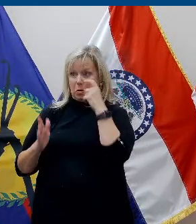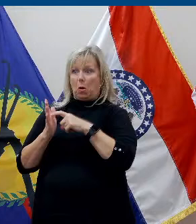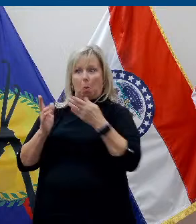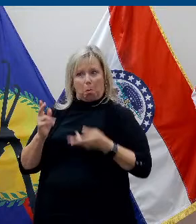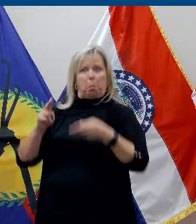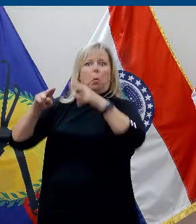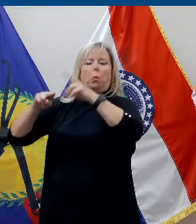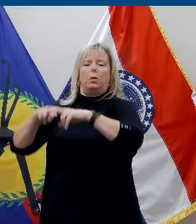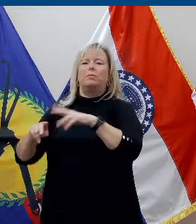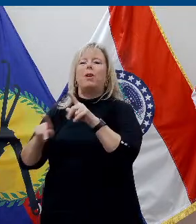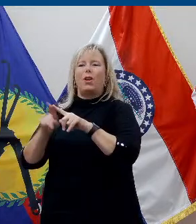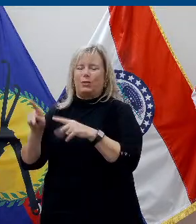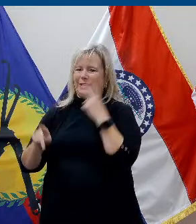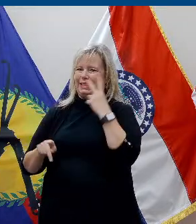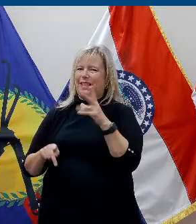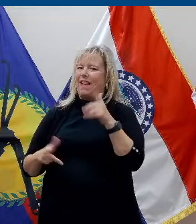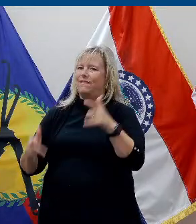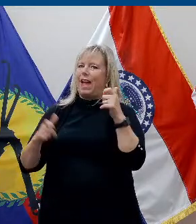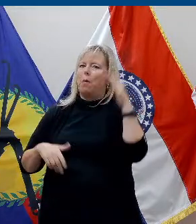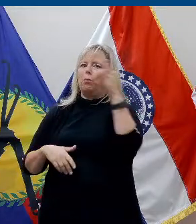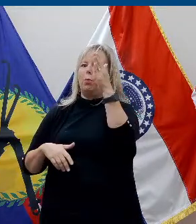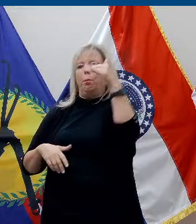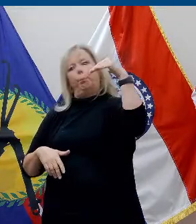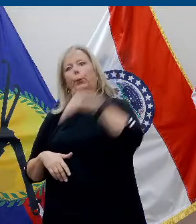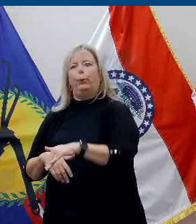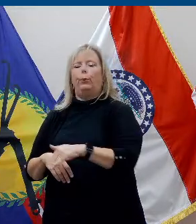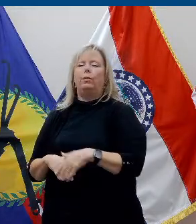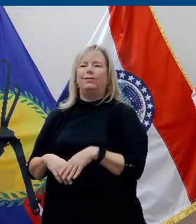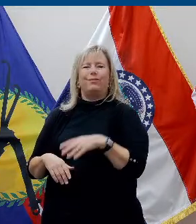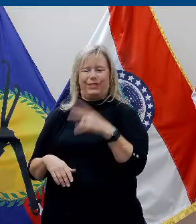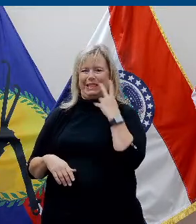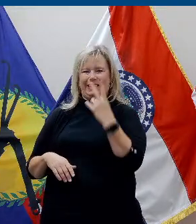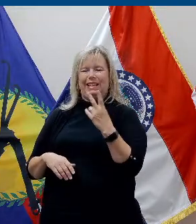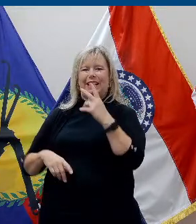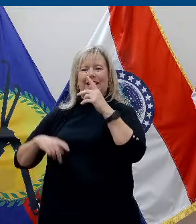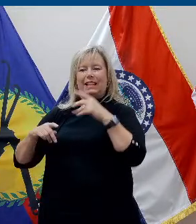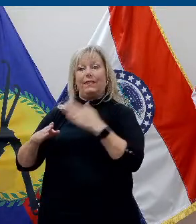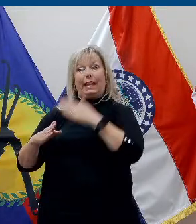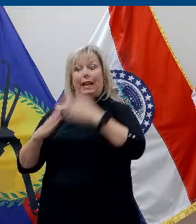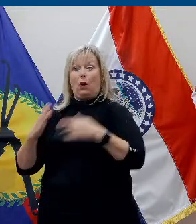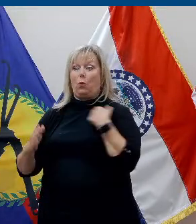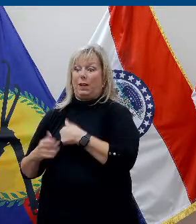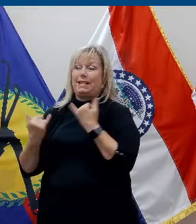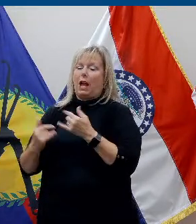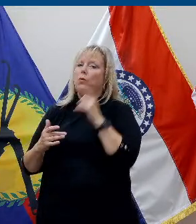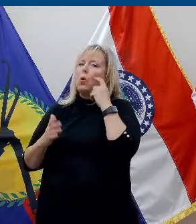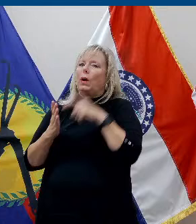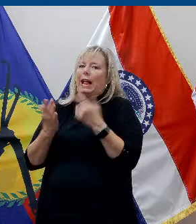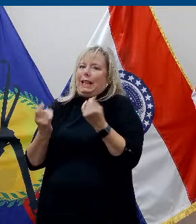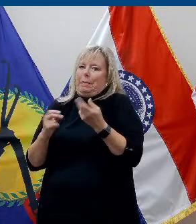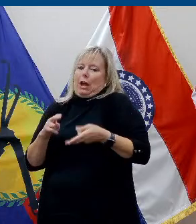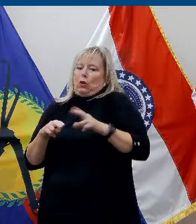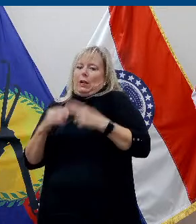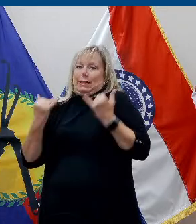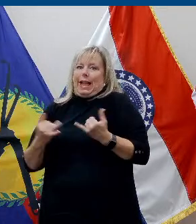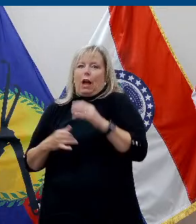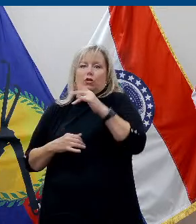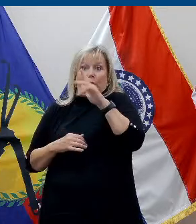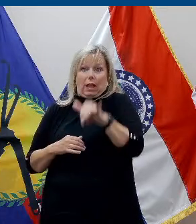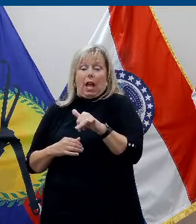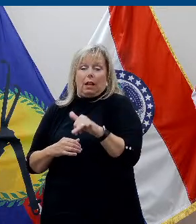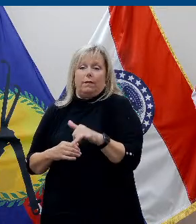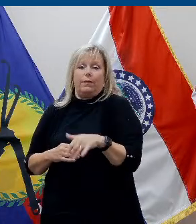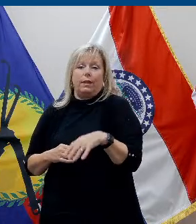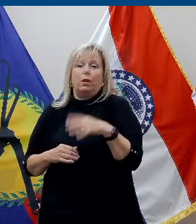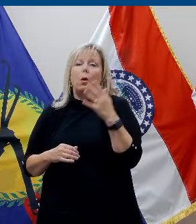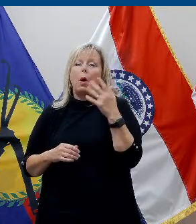that, but you can also see how fast that fell off. So you can see at the very end, we are seeing a slight uptick in July